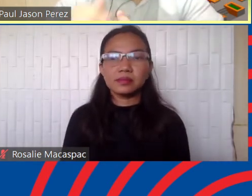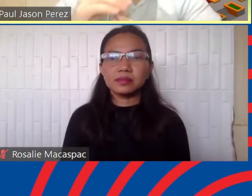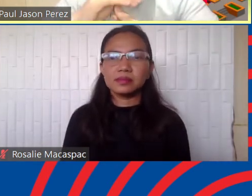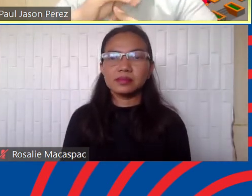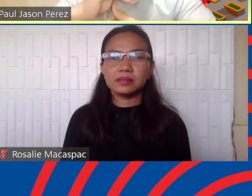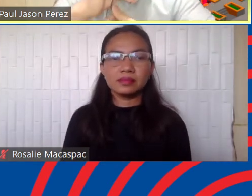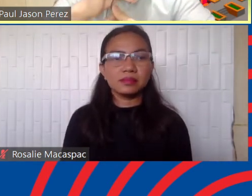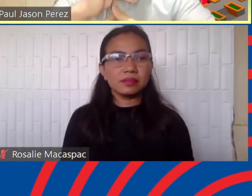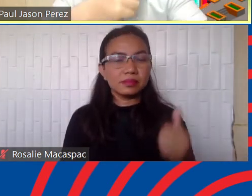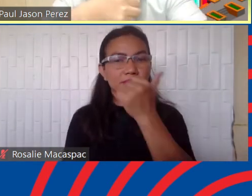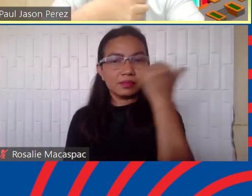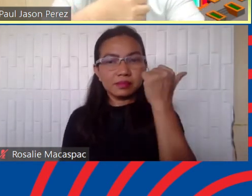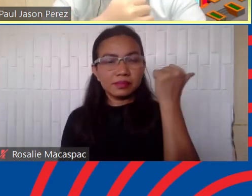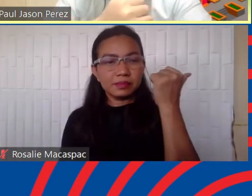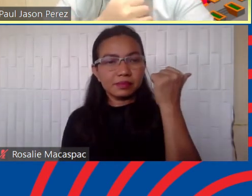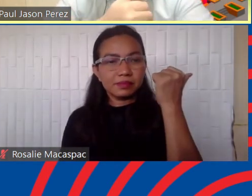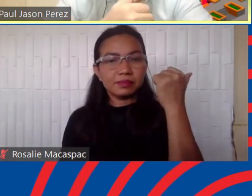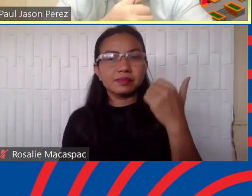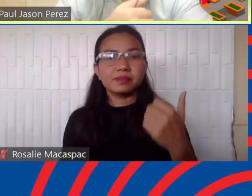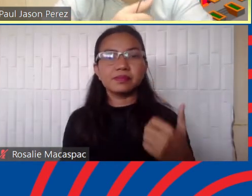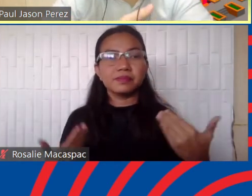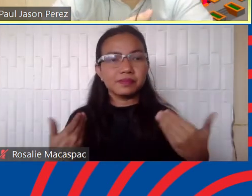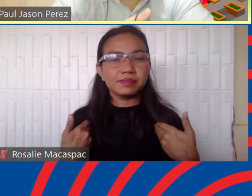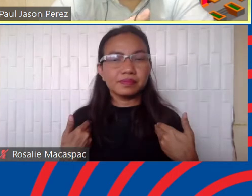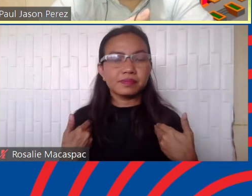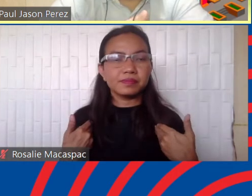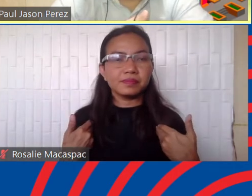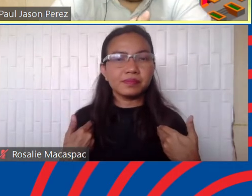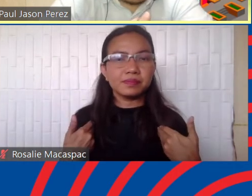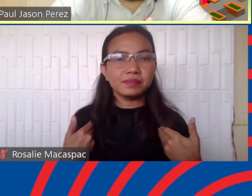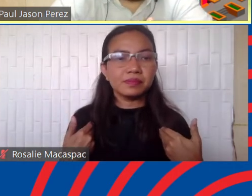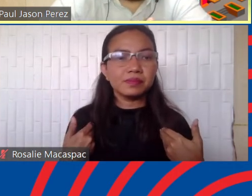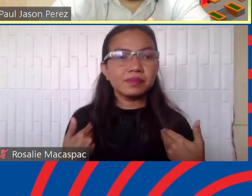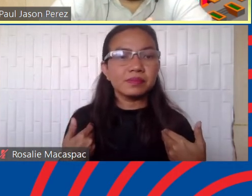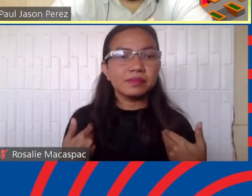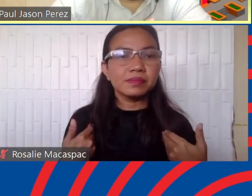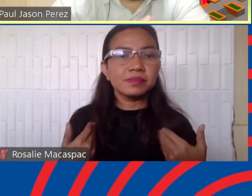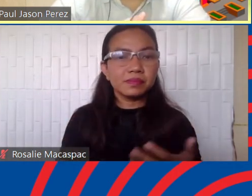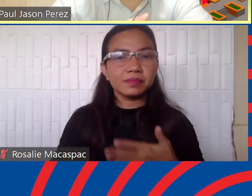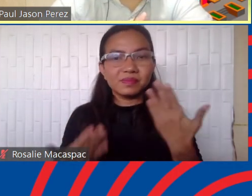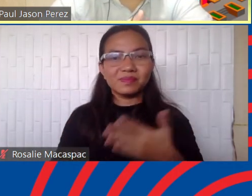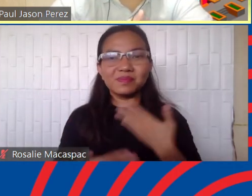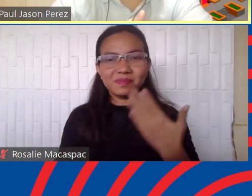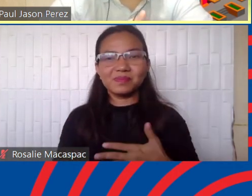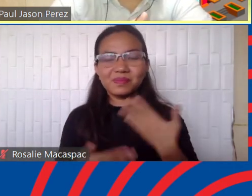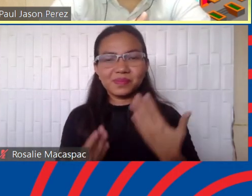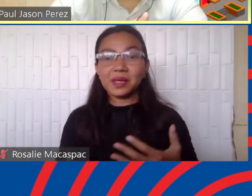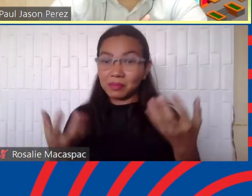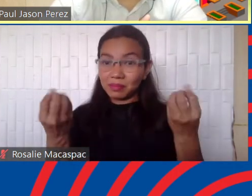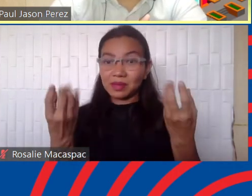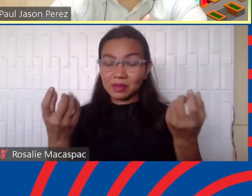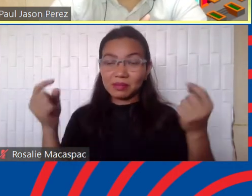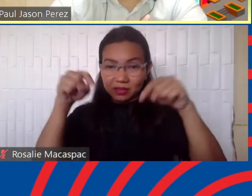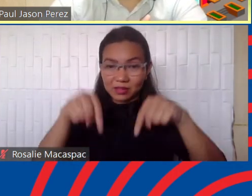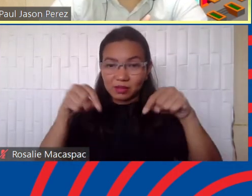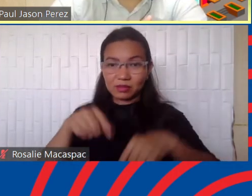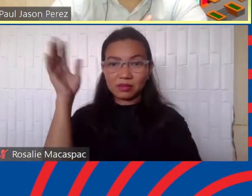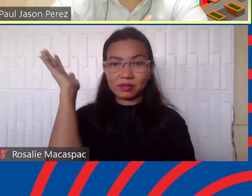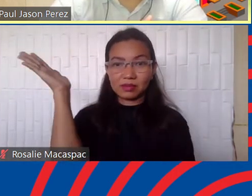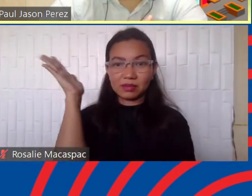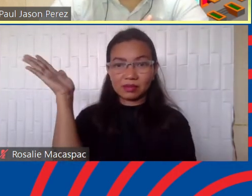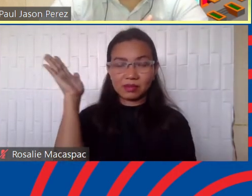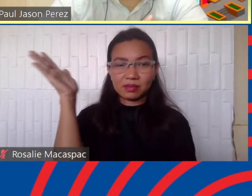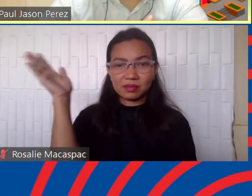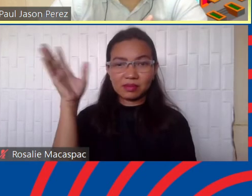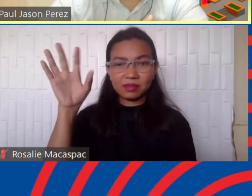And then also, we can form networks. So I'm very happy that there's so many participants here. You can sign